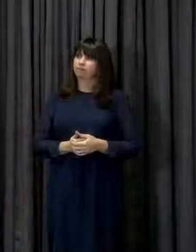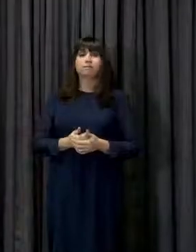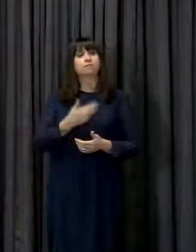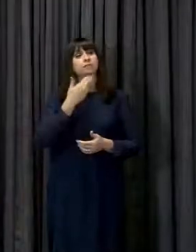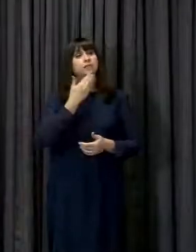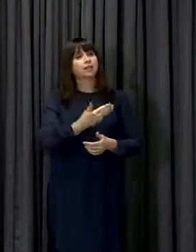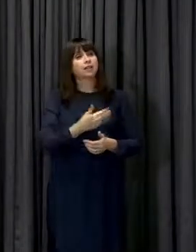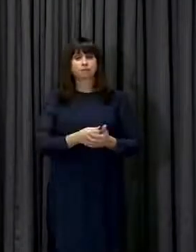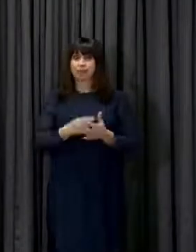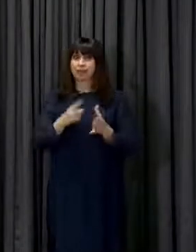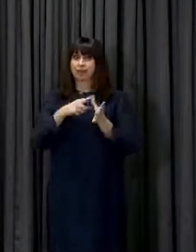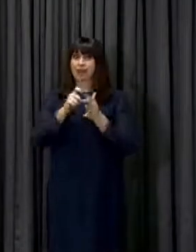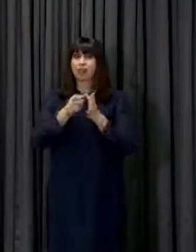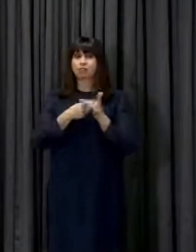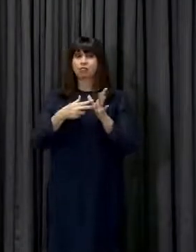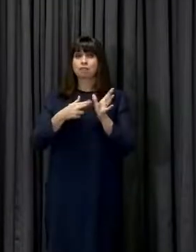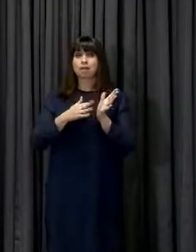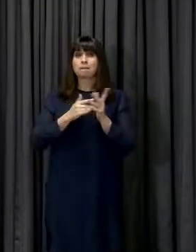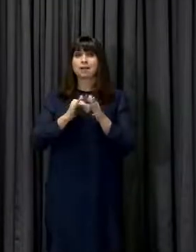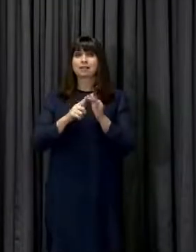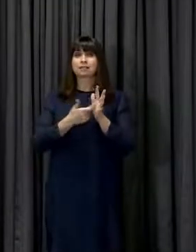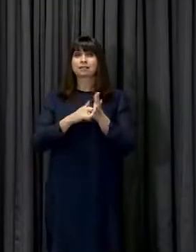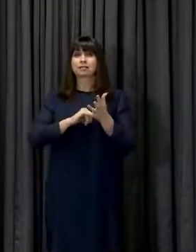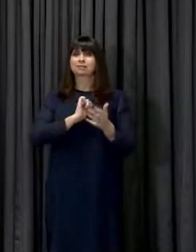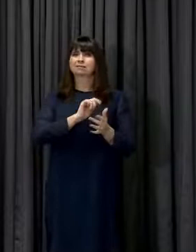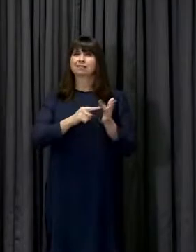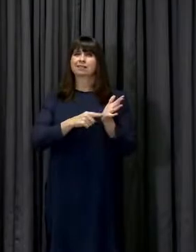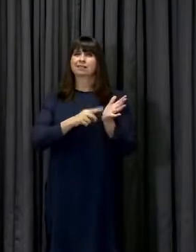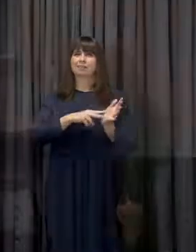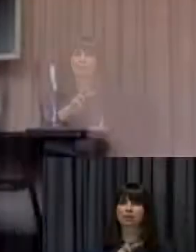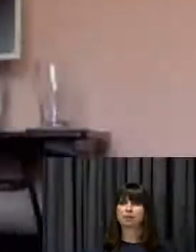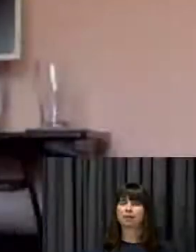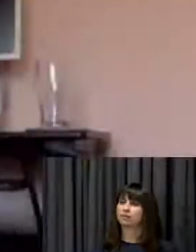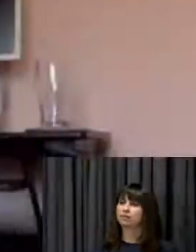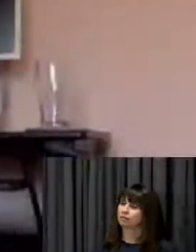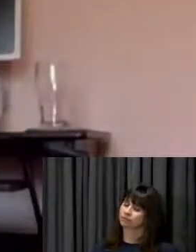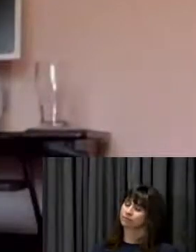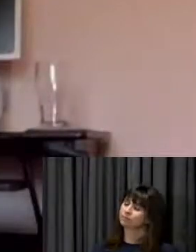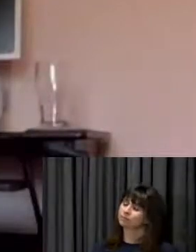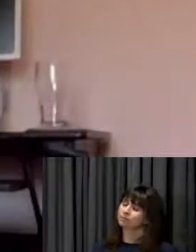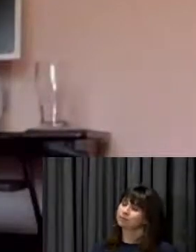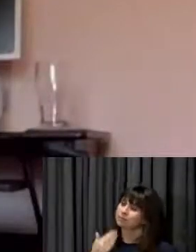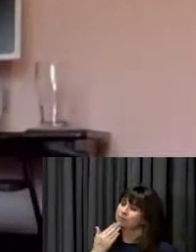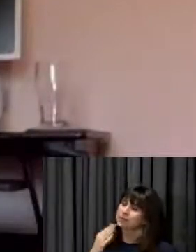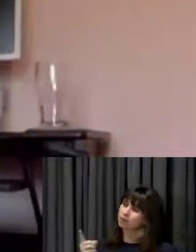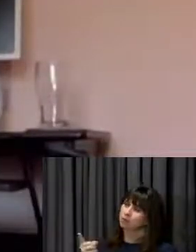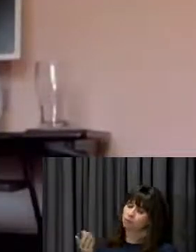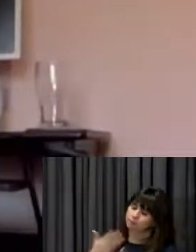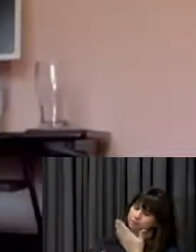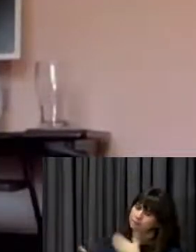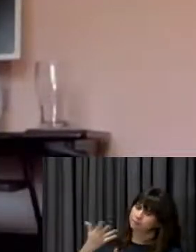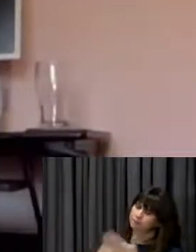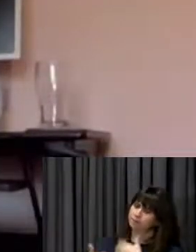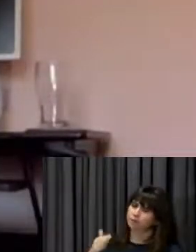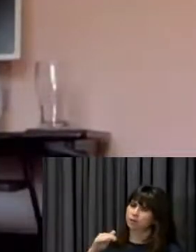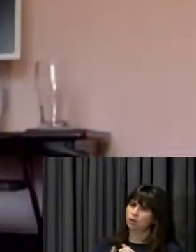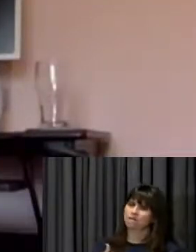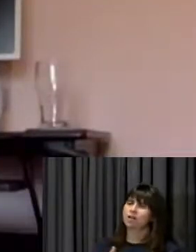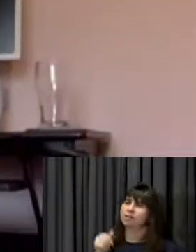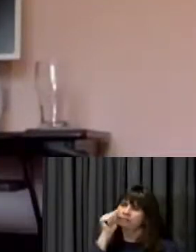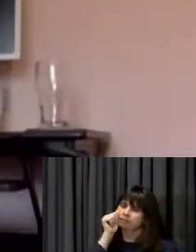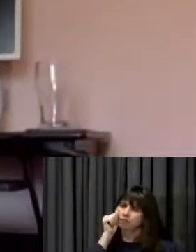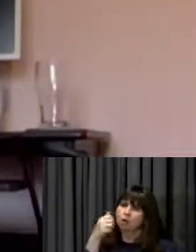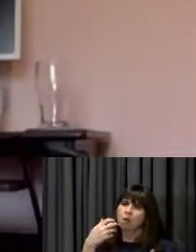Thank you, James. And I've got Adrian Masters from ITV Wales. Thank you, Minister. I wonder if you could clarify the vaccination